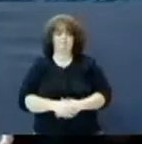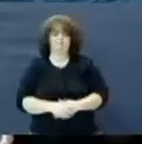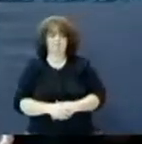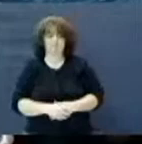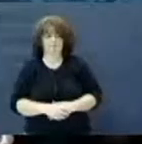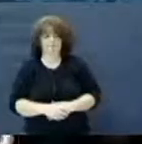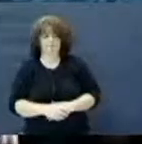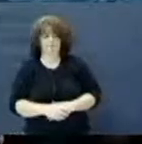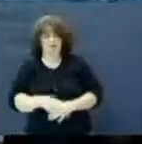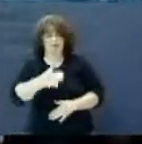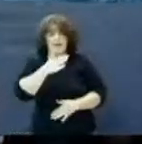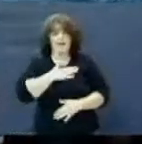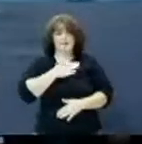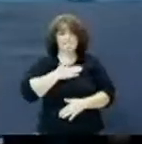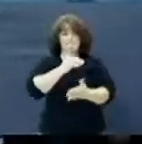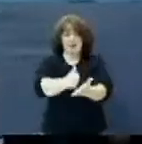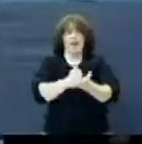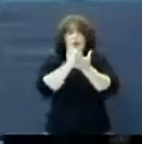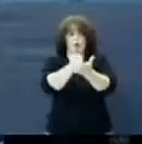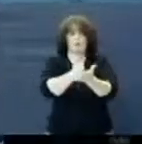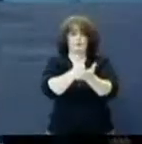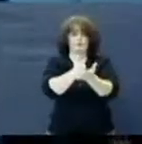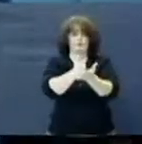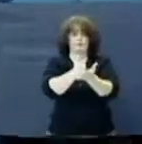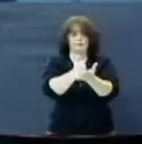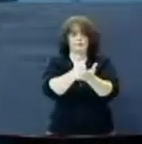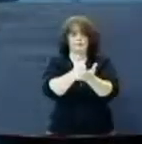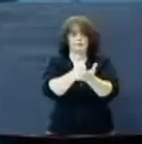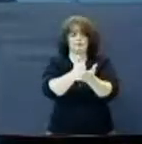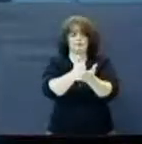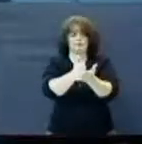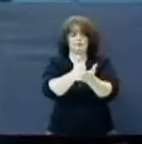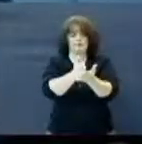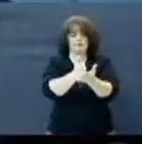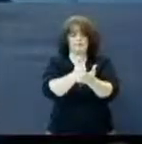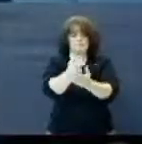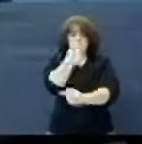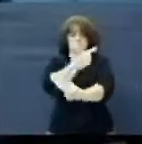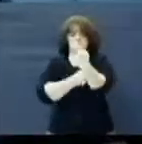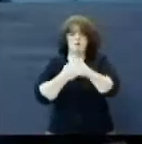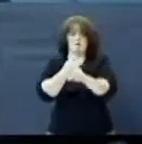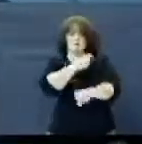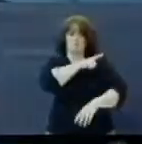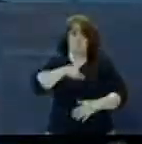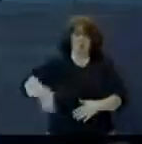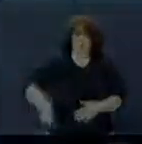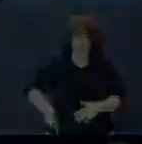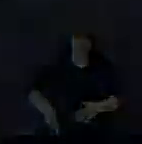My help cometh from the Lord.